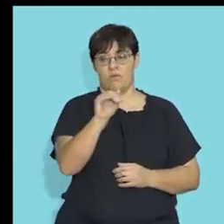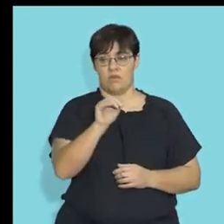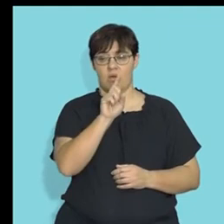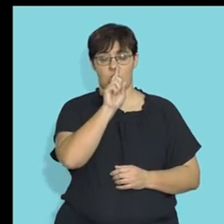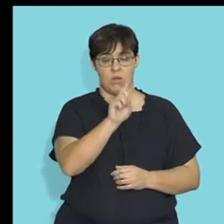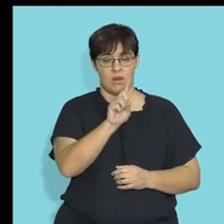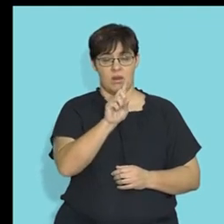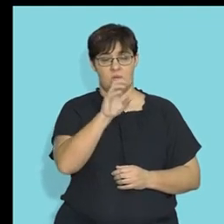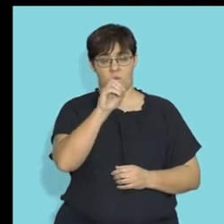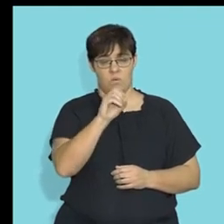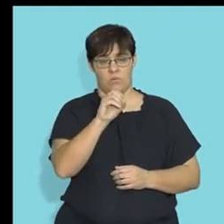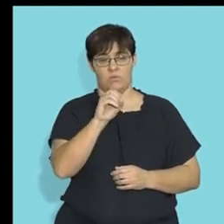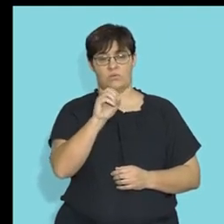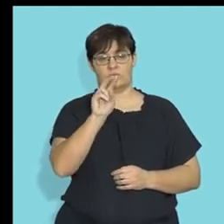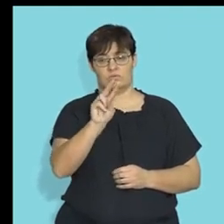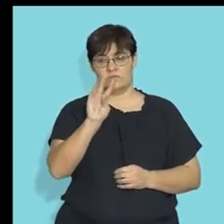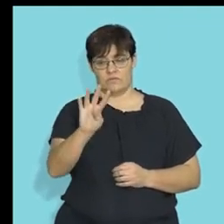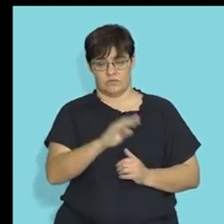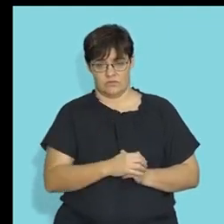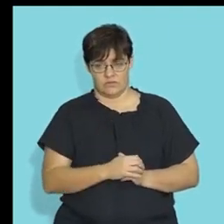So 1 over